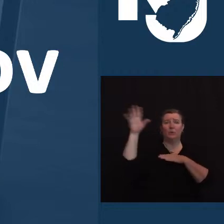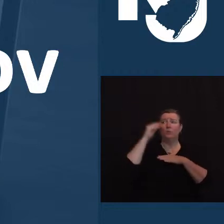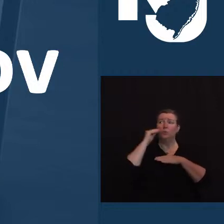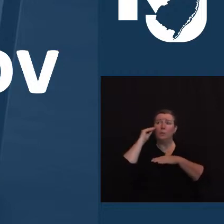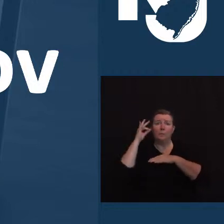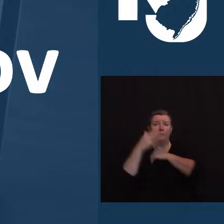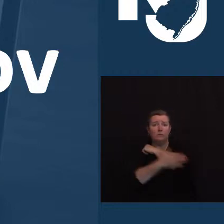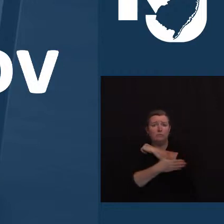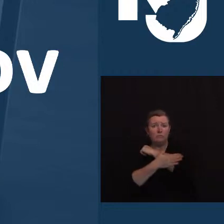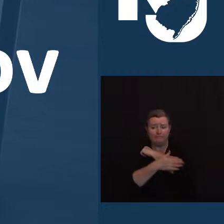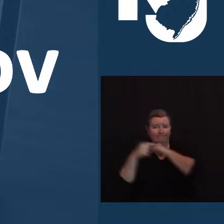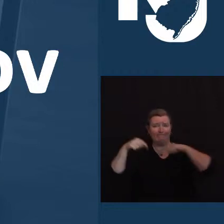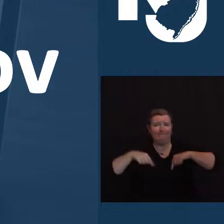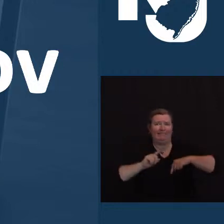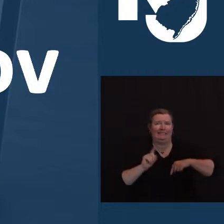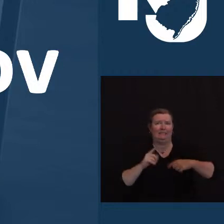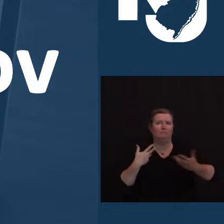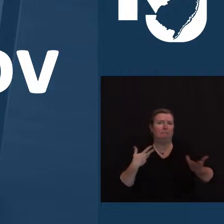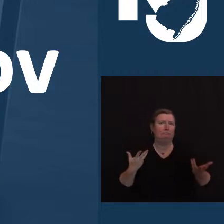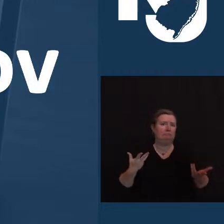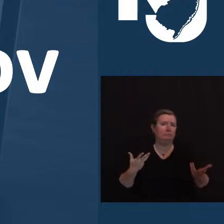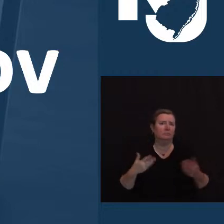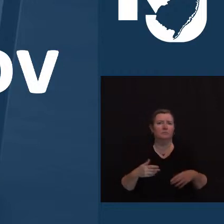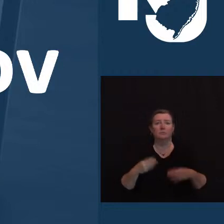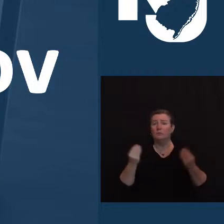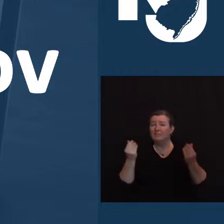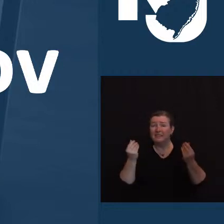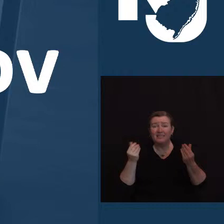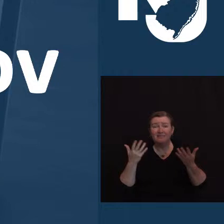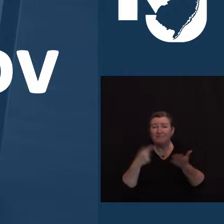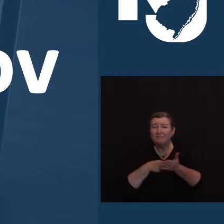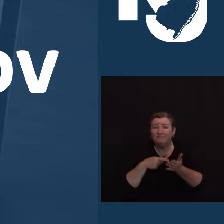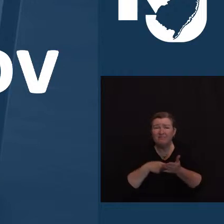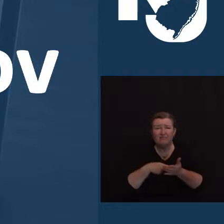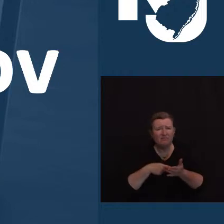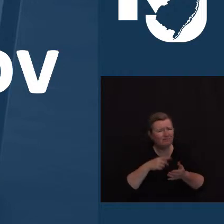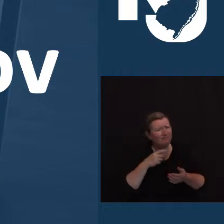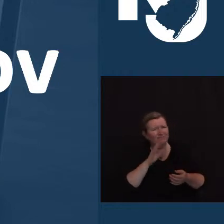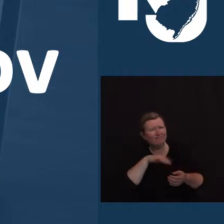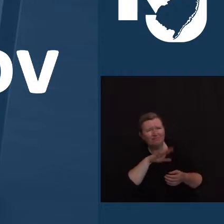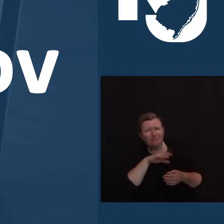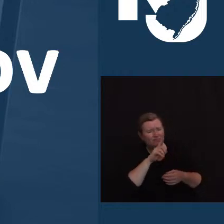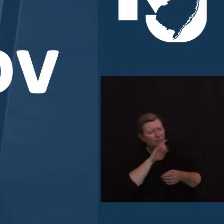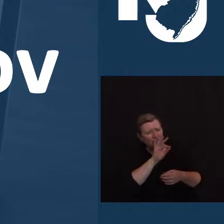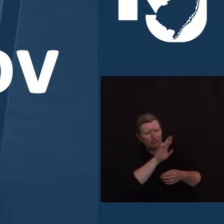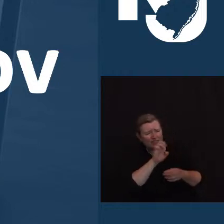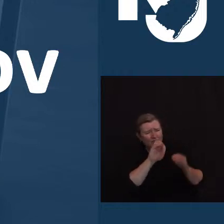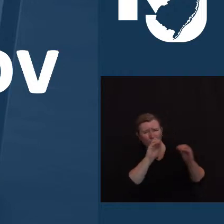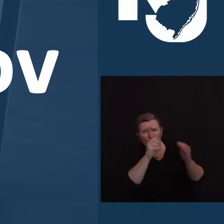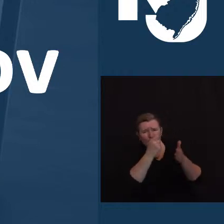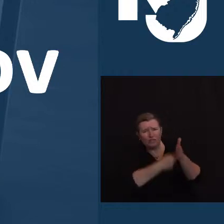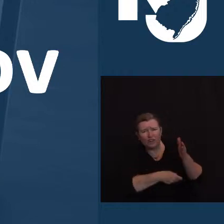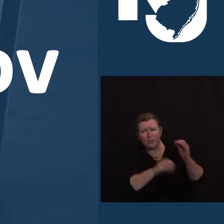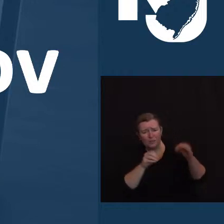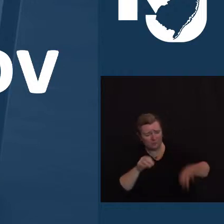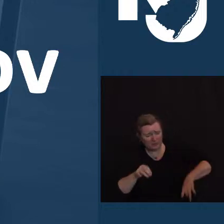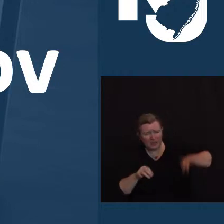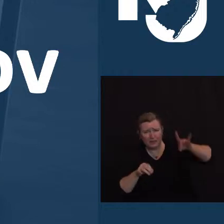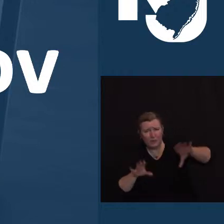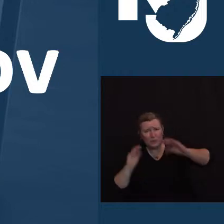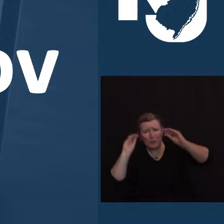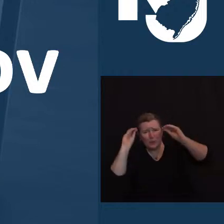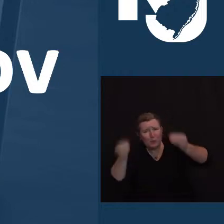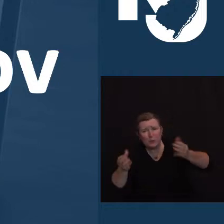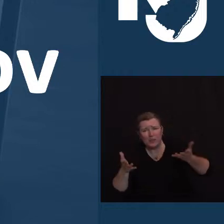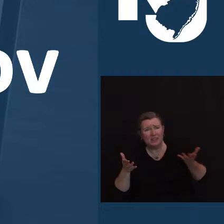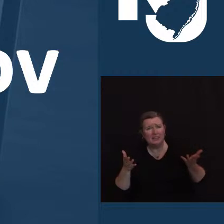way. That's why Judy, under Judy's leadership, we're still knocking on doors, and my guess is we'll do that for